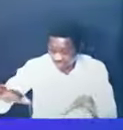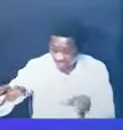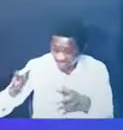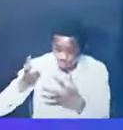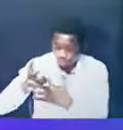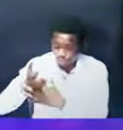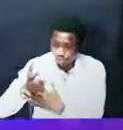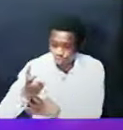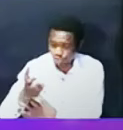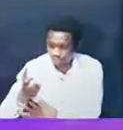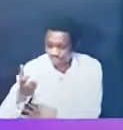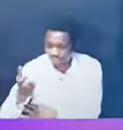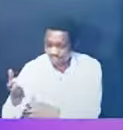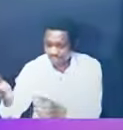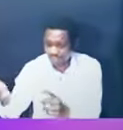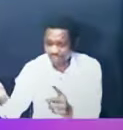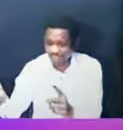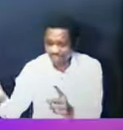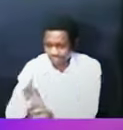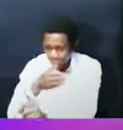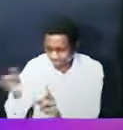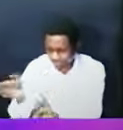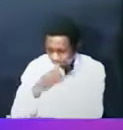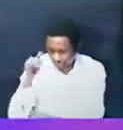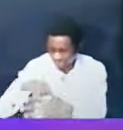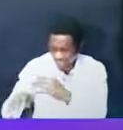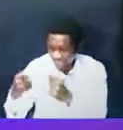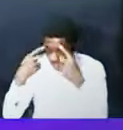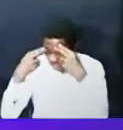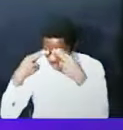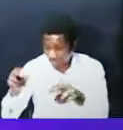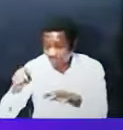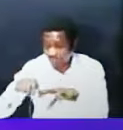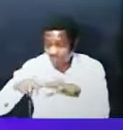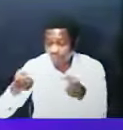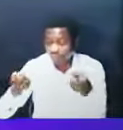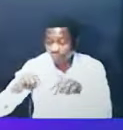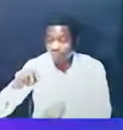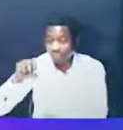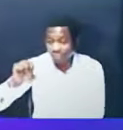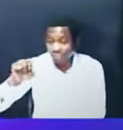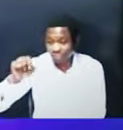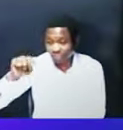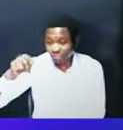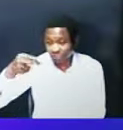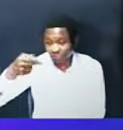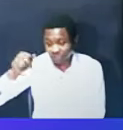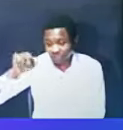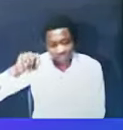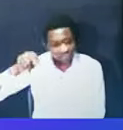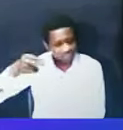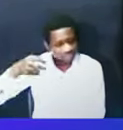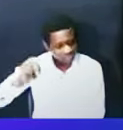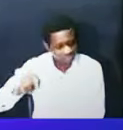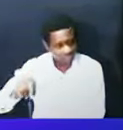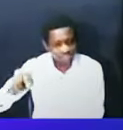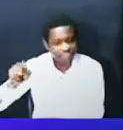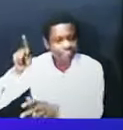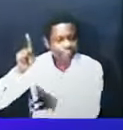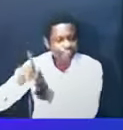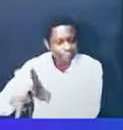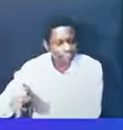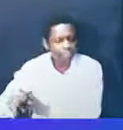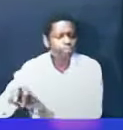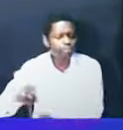broke out when Stephen was killed traveled as far as Phoenicia, Cyprus,